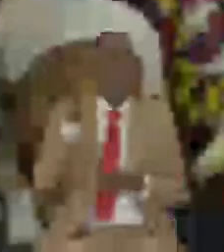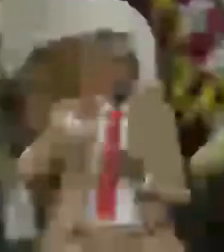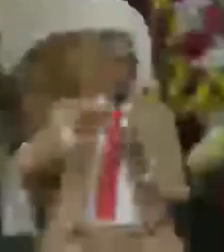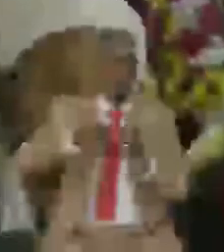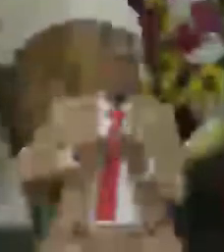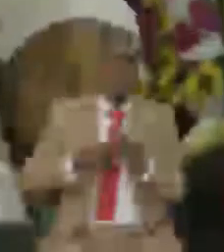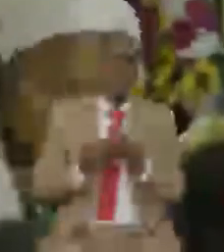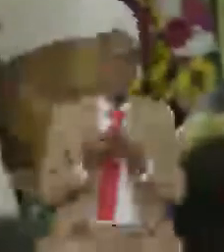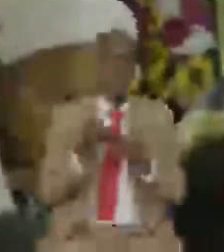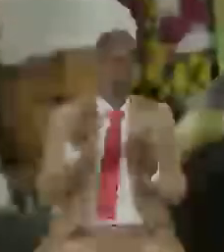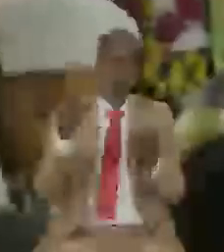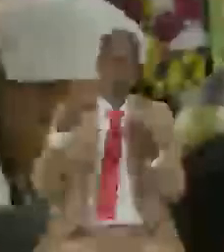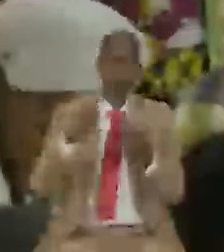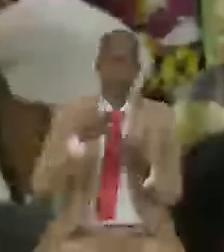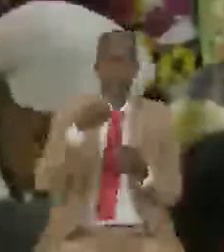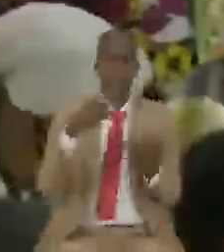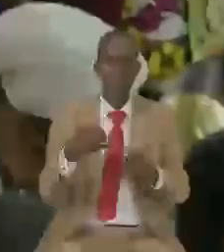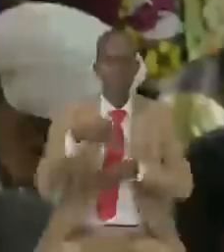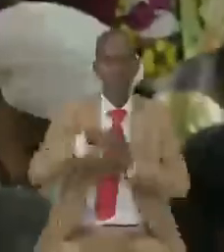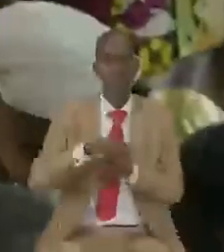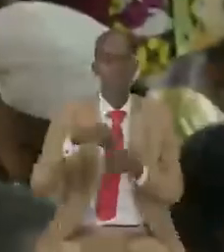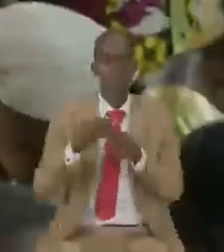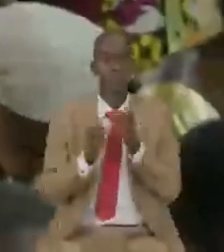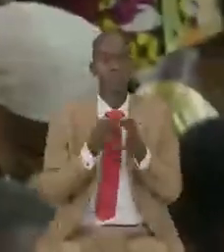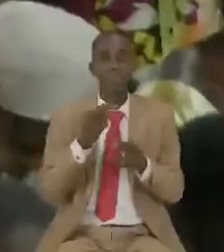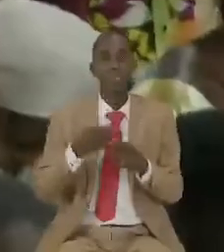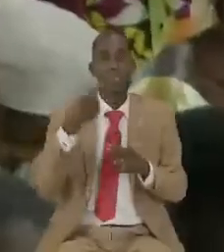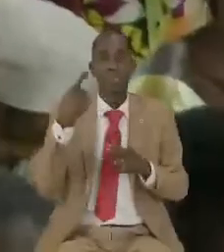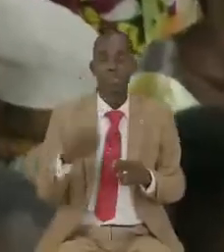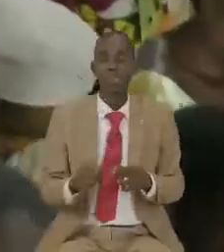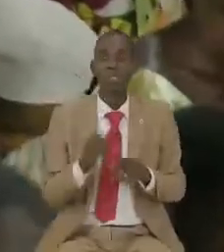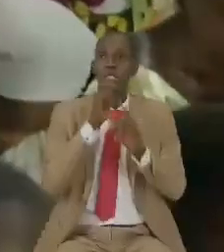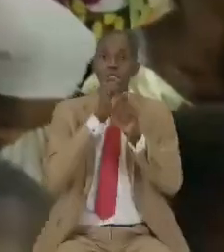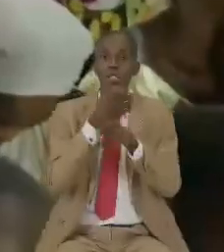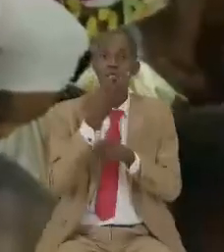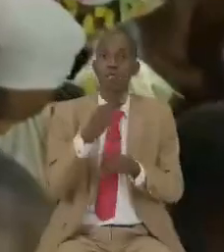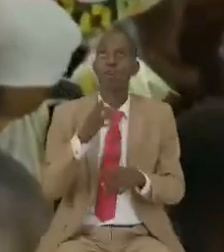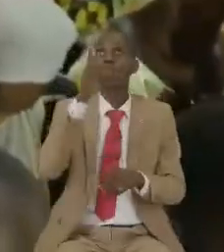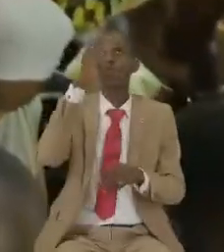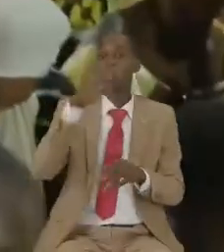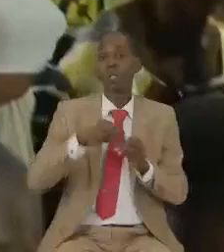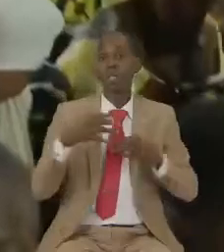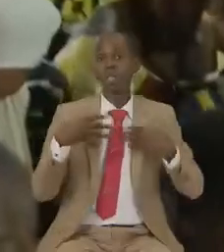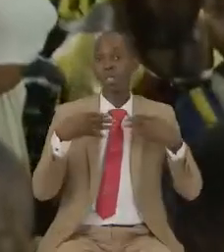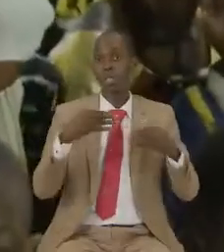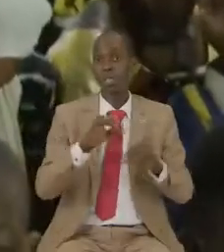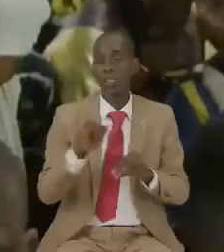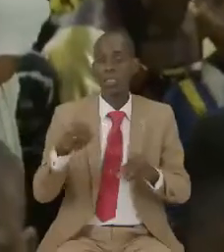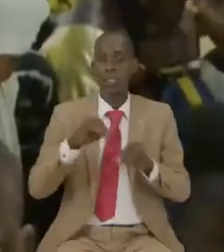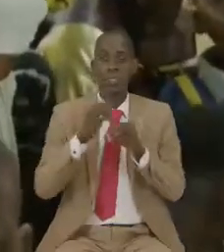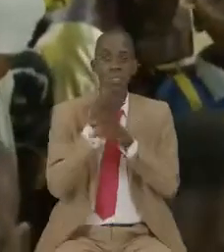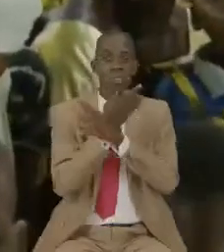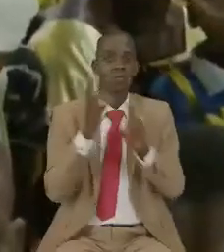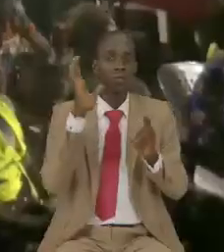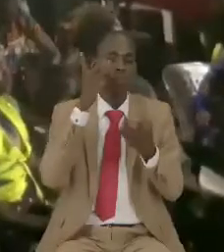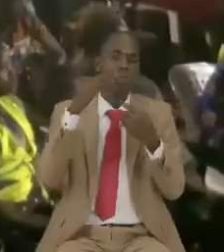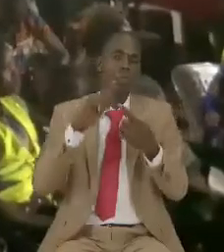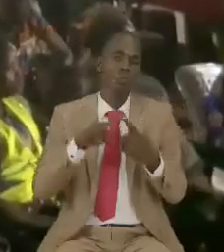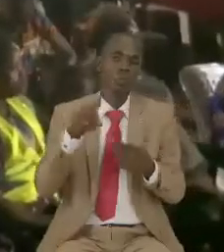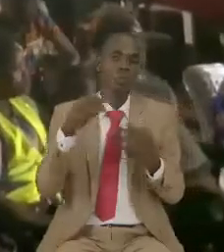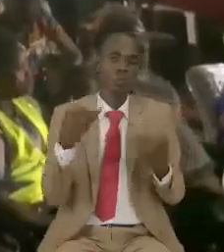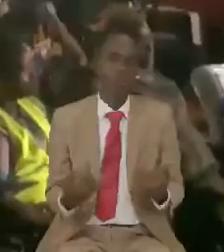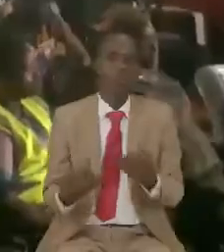you today. And the gift of God in deliverance will come to you today. And